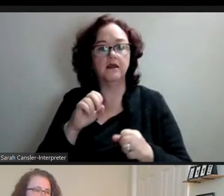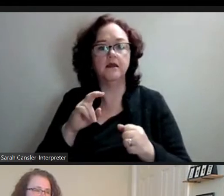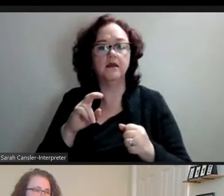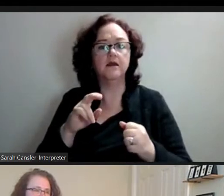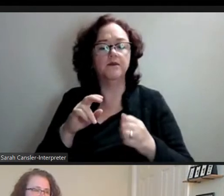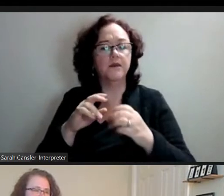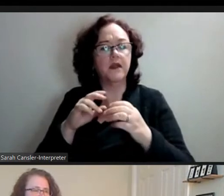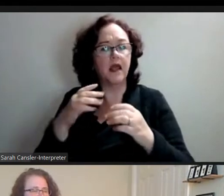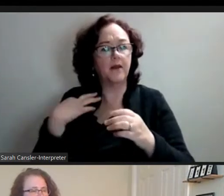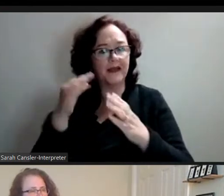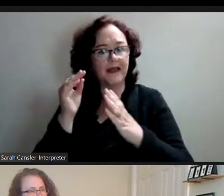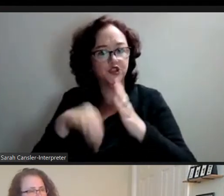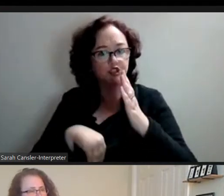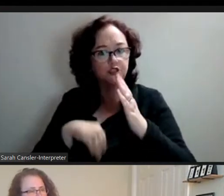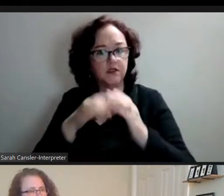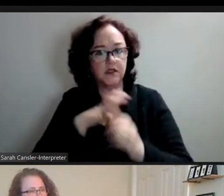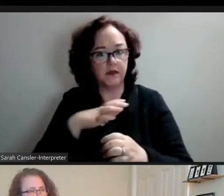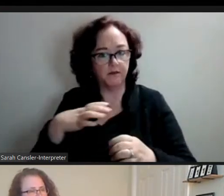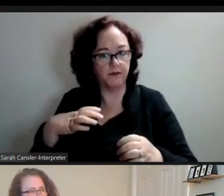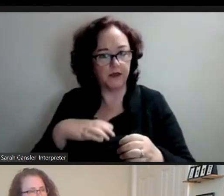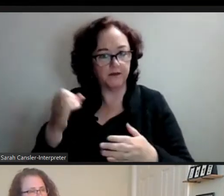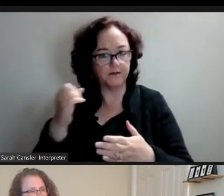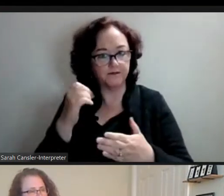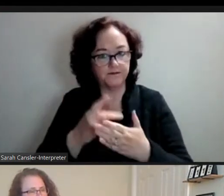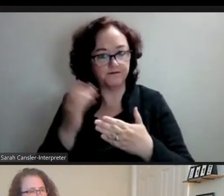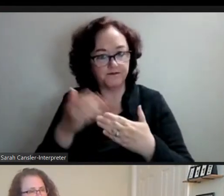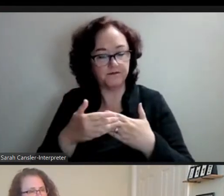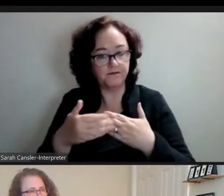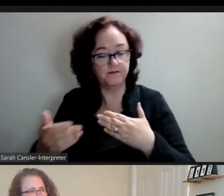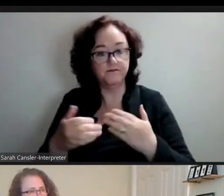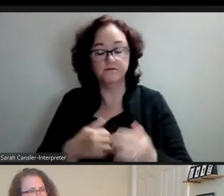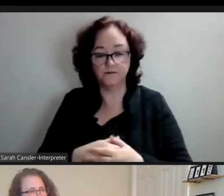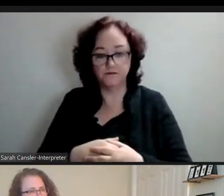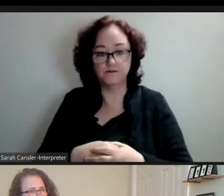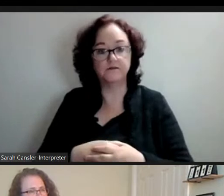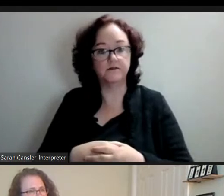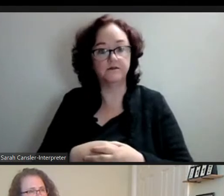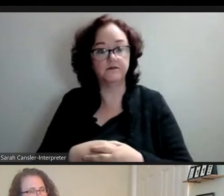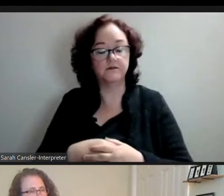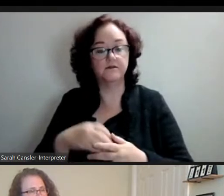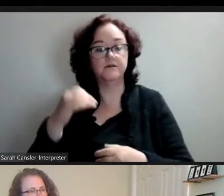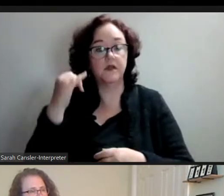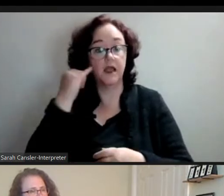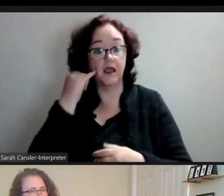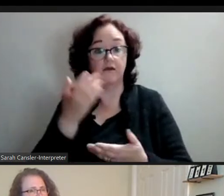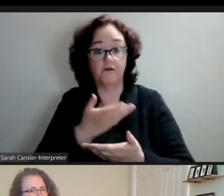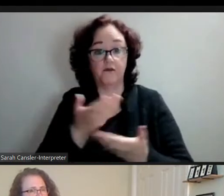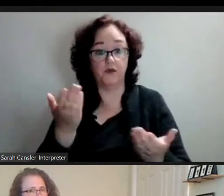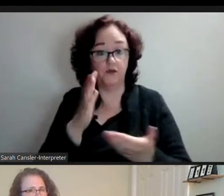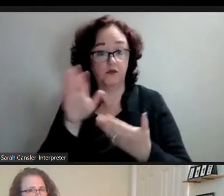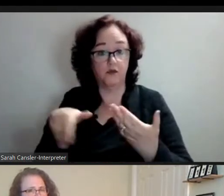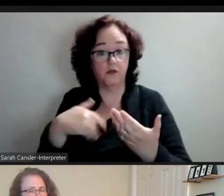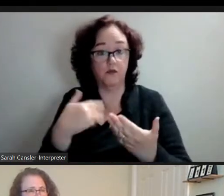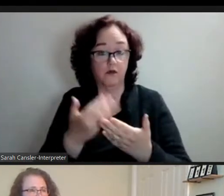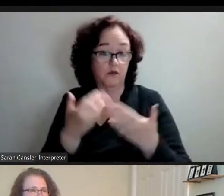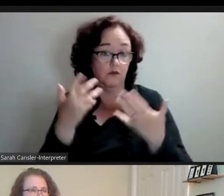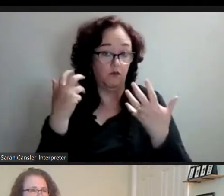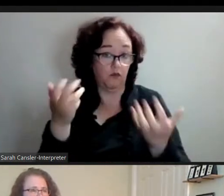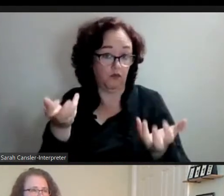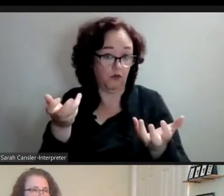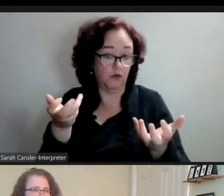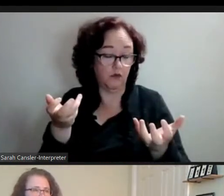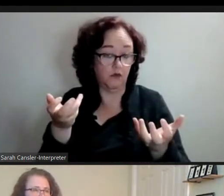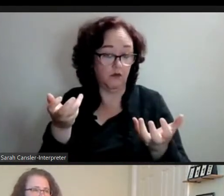stated before, this is ready to go as of today. So if you all would like to go to